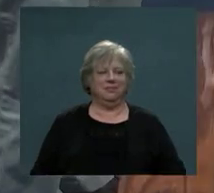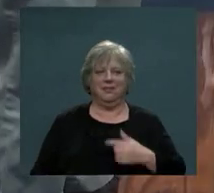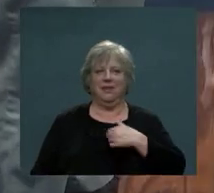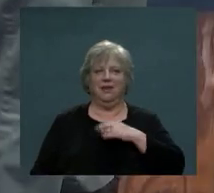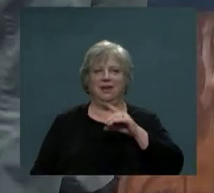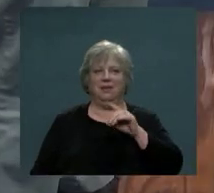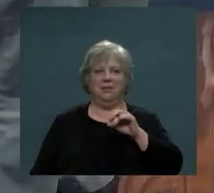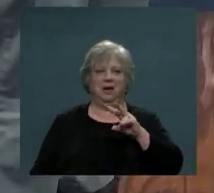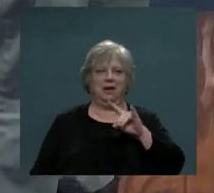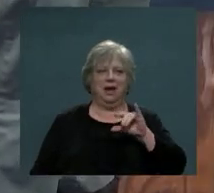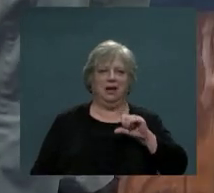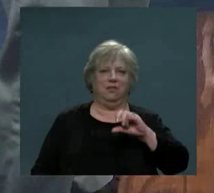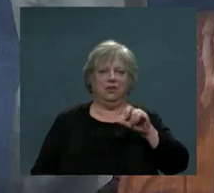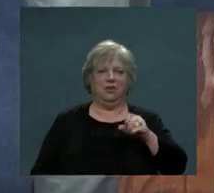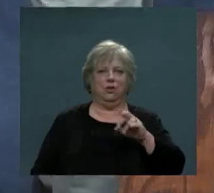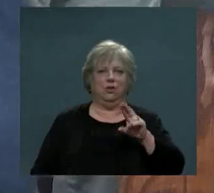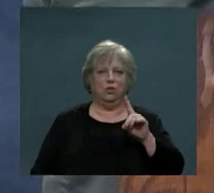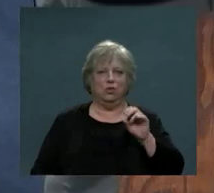I'm Davis Jordan.